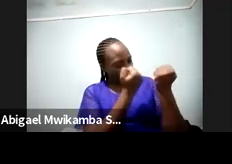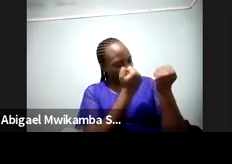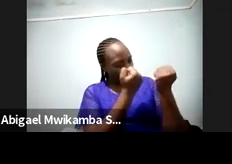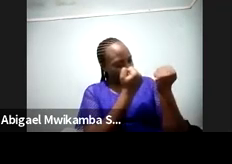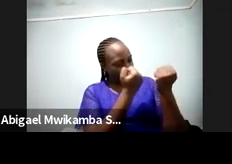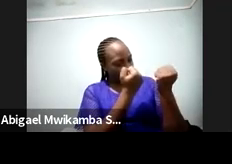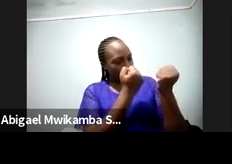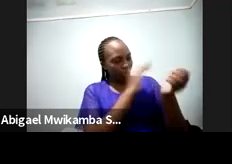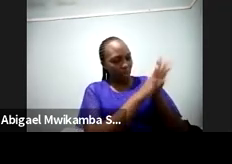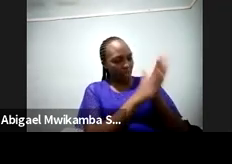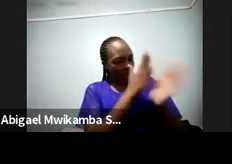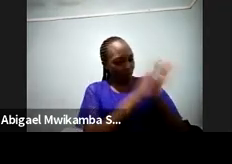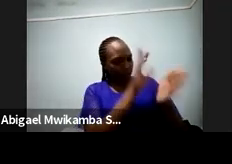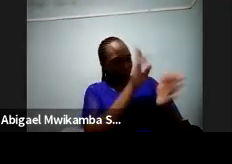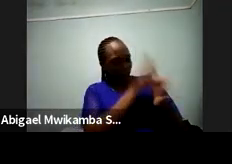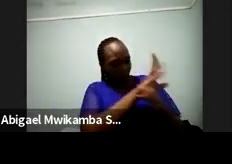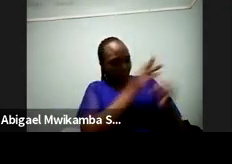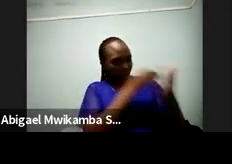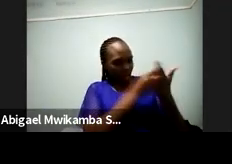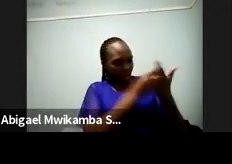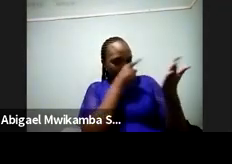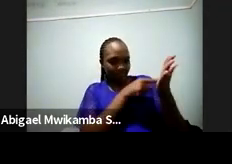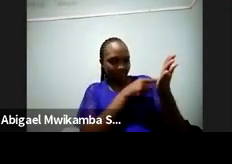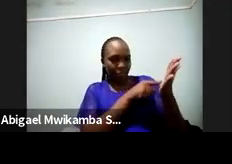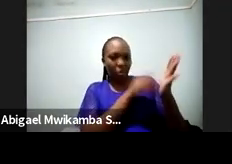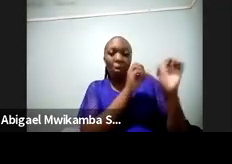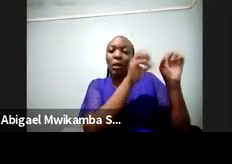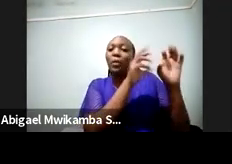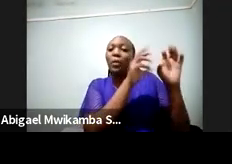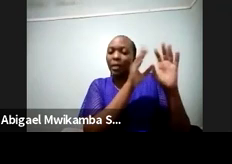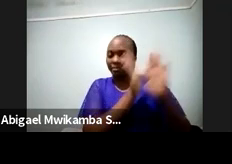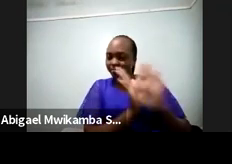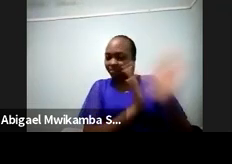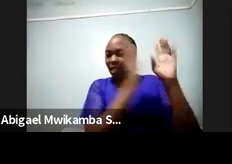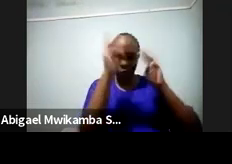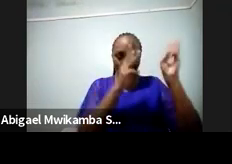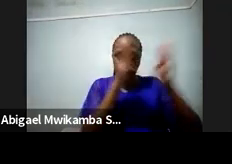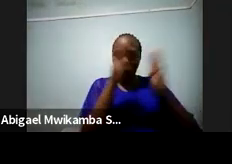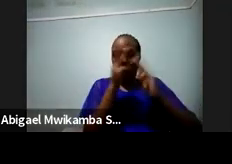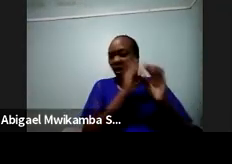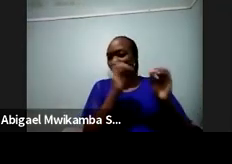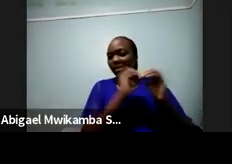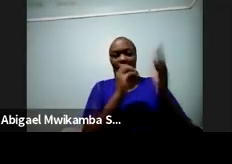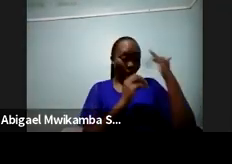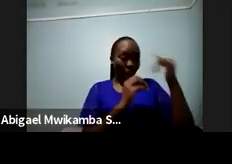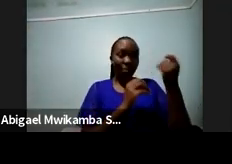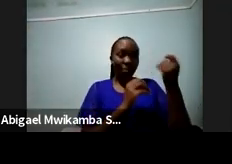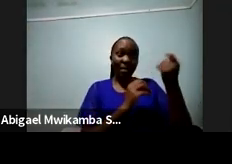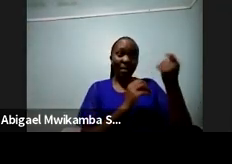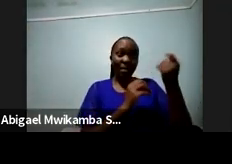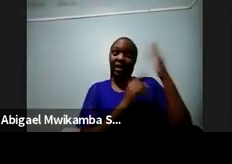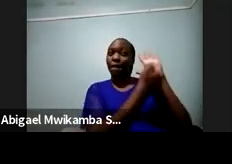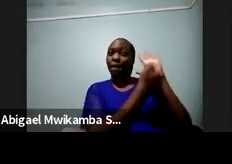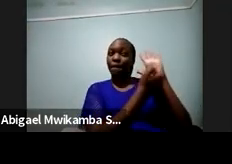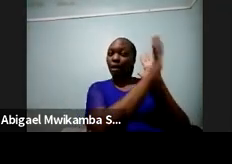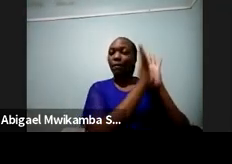spending. Anyway, we are getting into that, don't worry. At least I get your point. It's good enough. Betty, come on board, please.